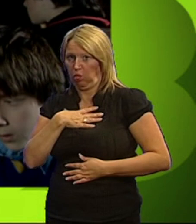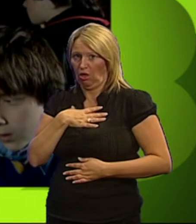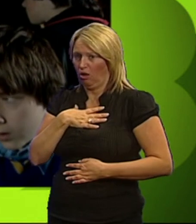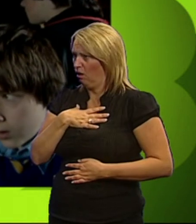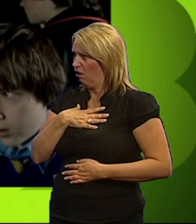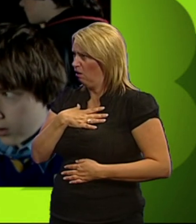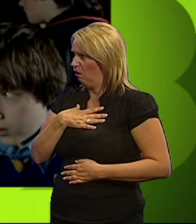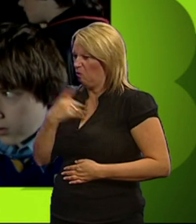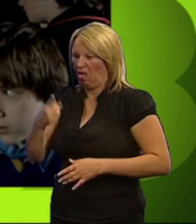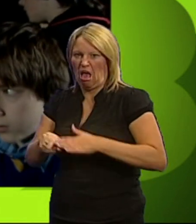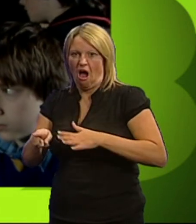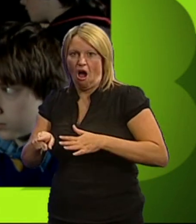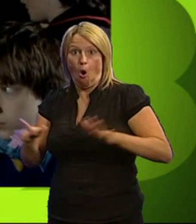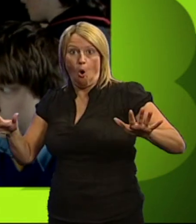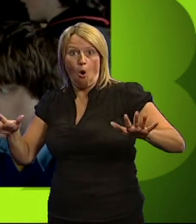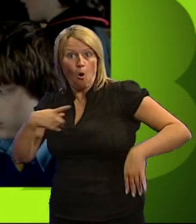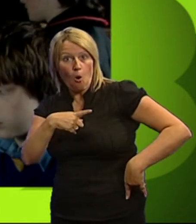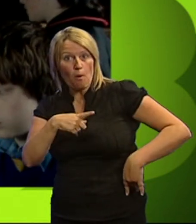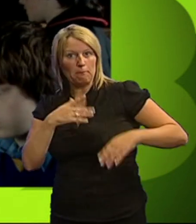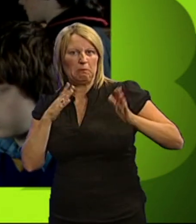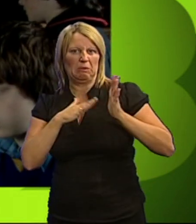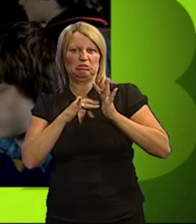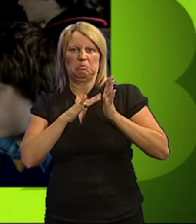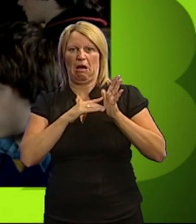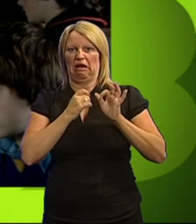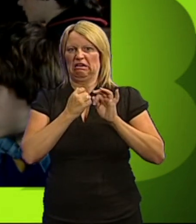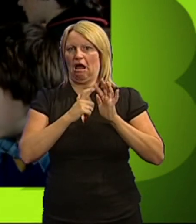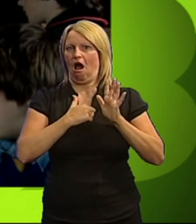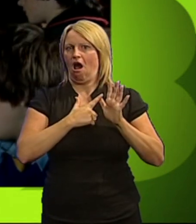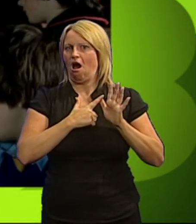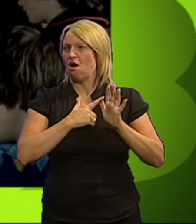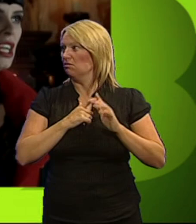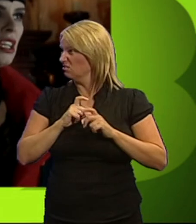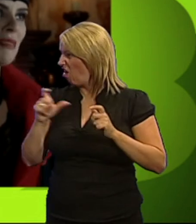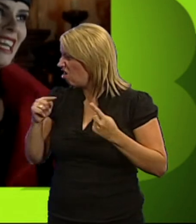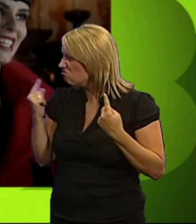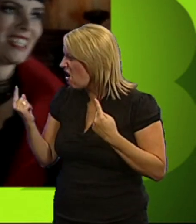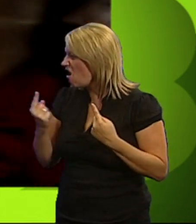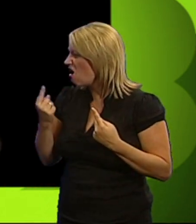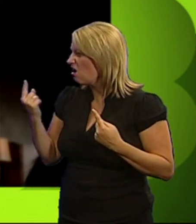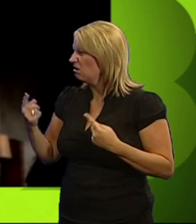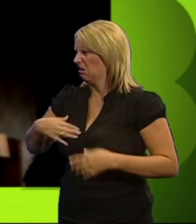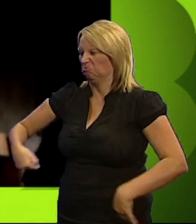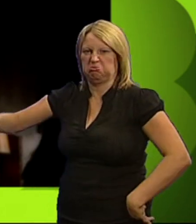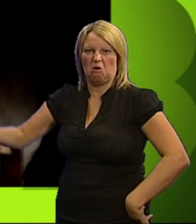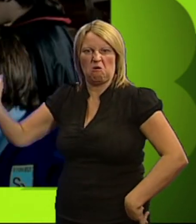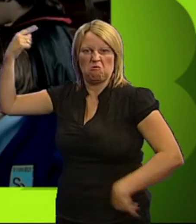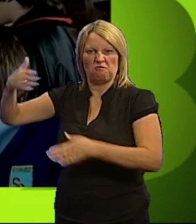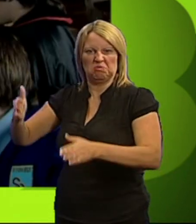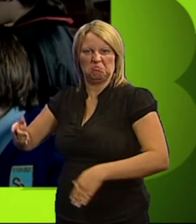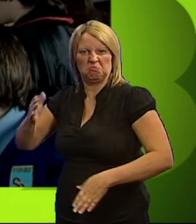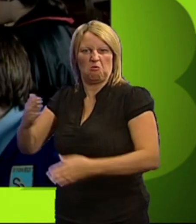Who let the skunks out? Oh, it's you, Mistress Magda. So you're still around, are you? Take my case up to the spare